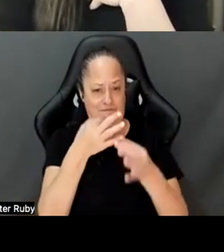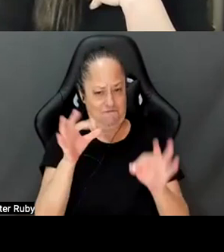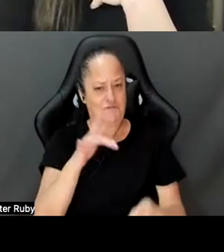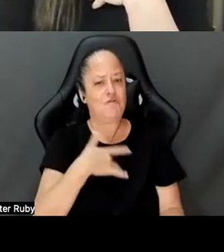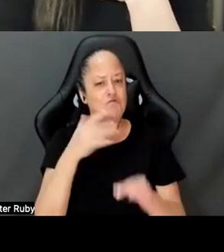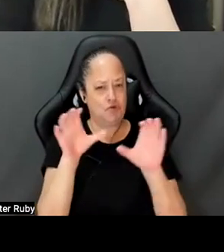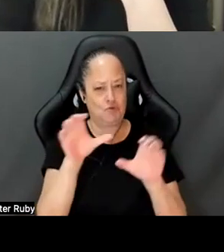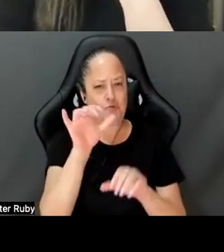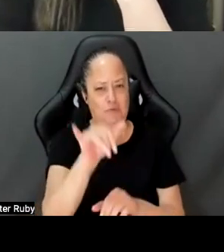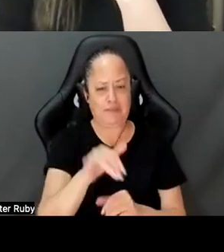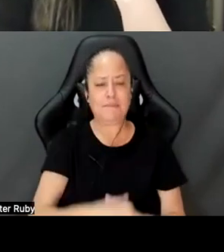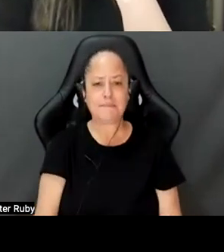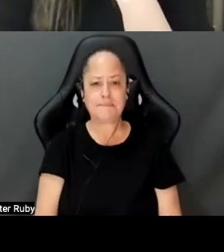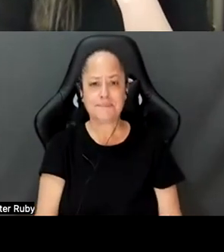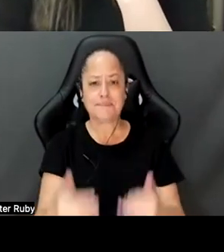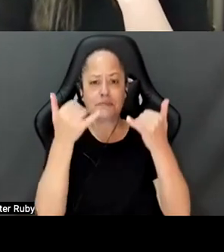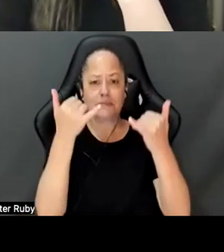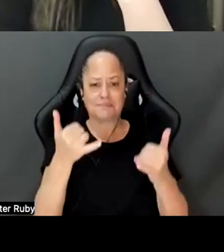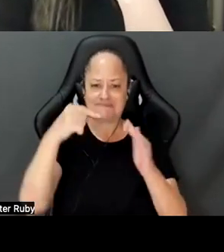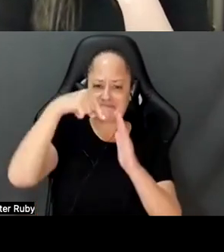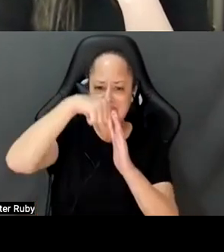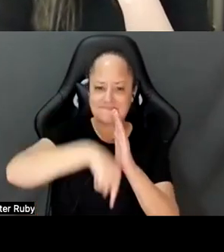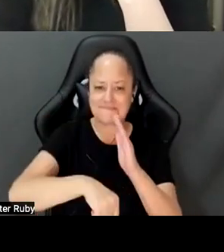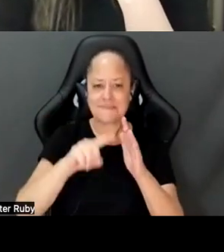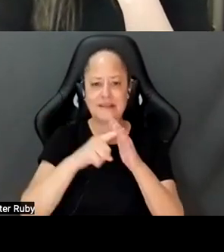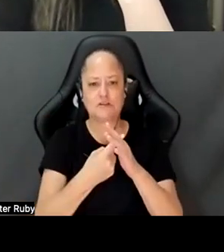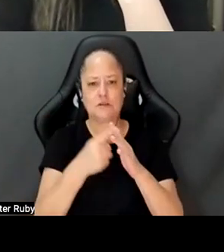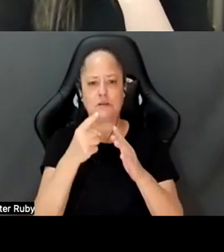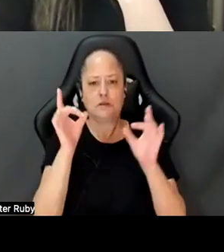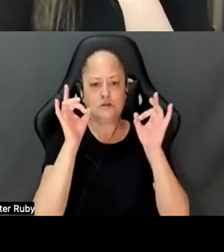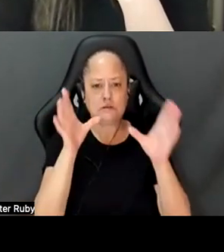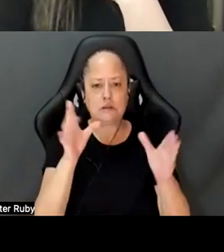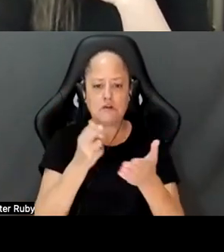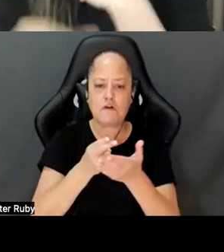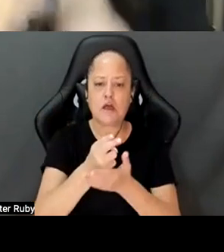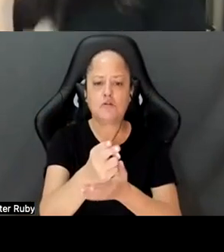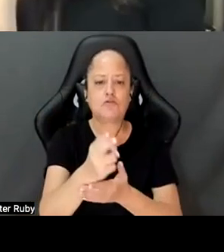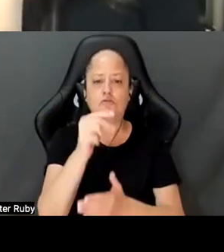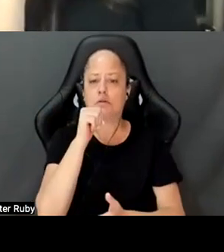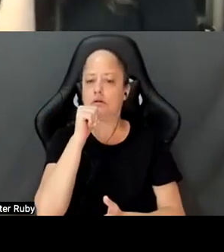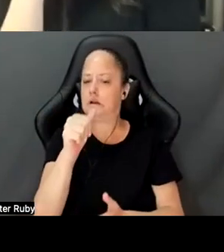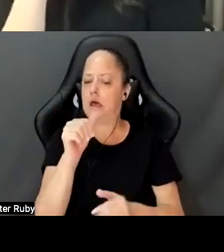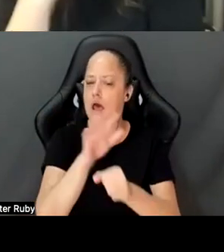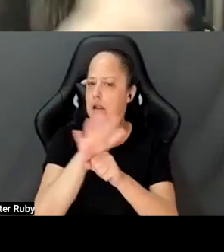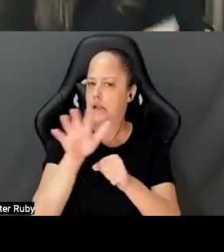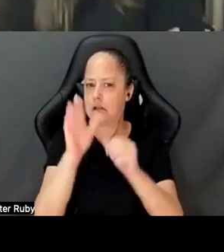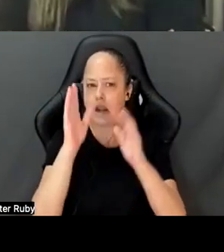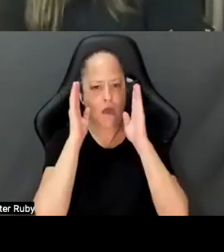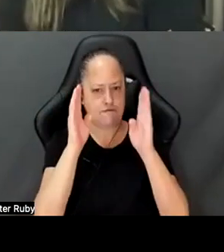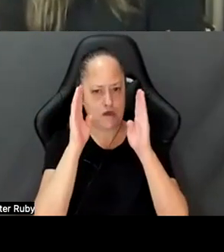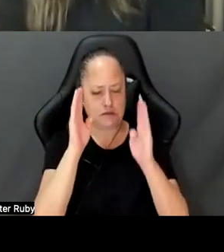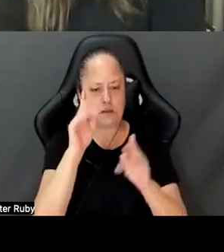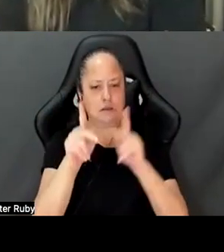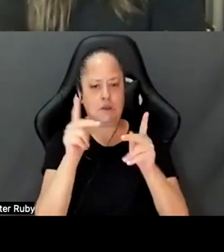so. Now we'll dive in. There is a terrifying truth that doesn't get nearly enough attention. People